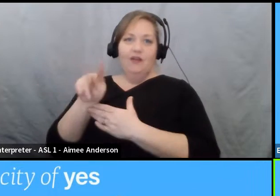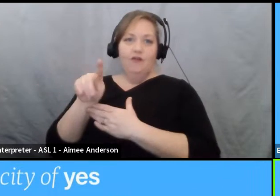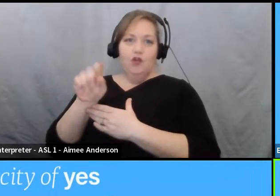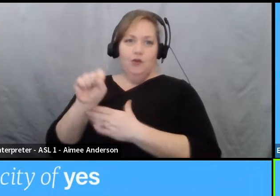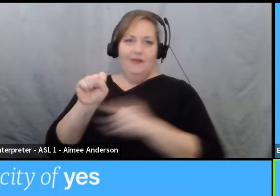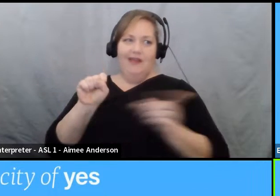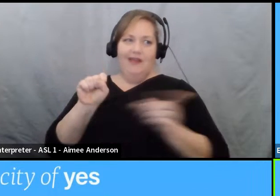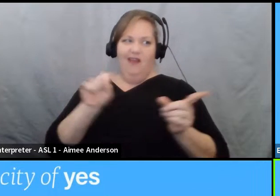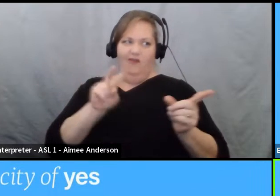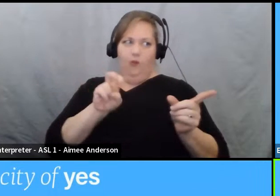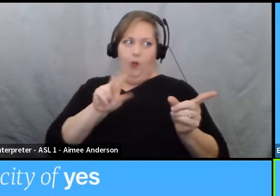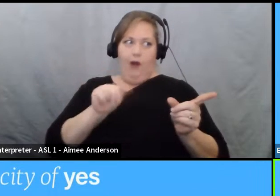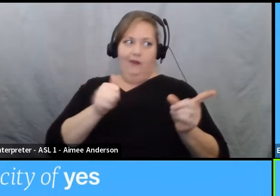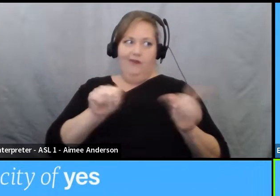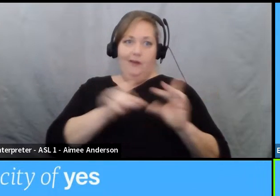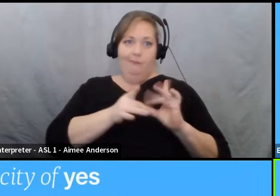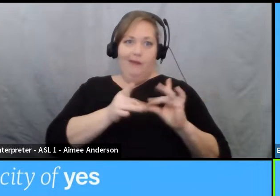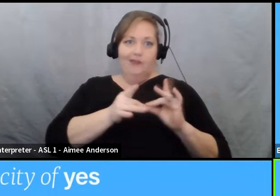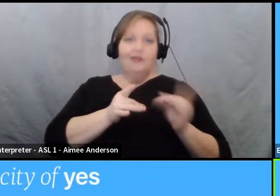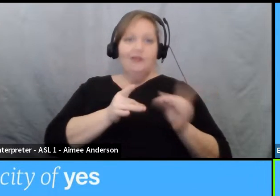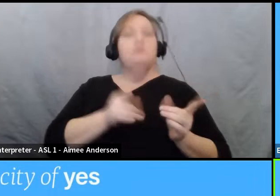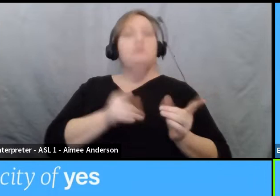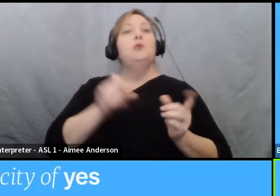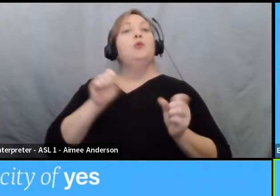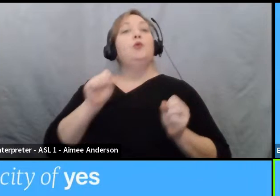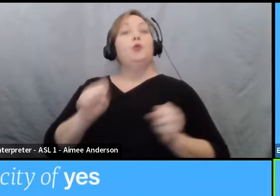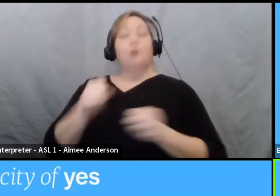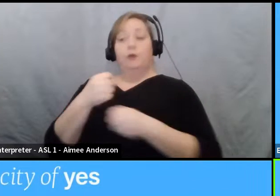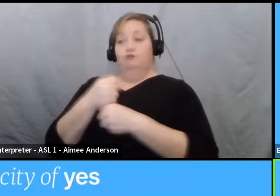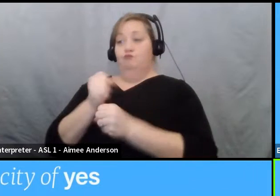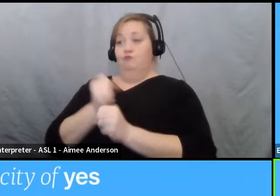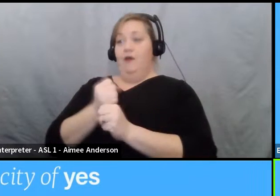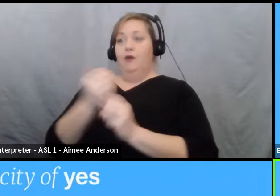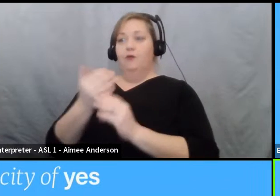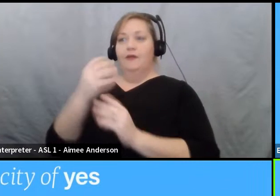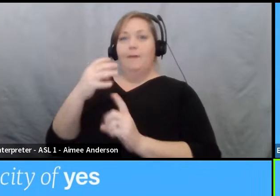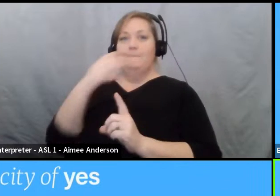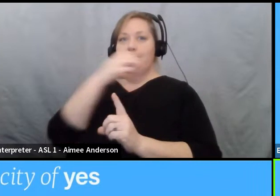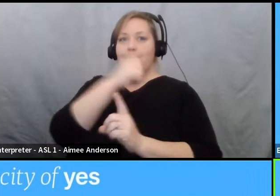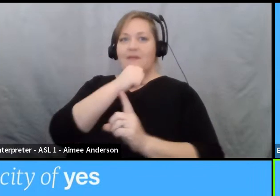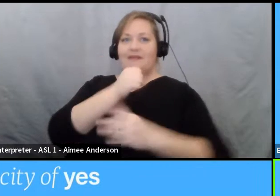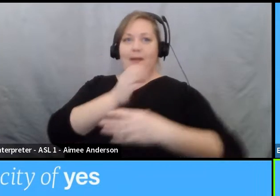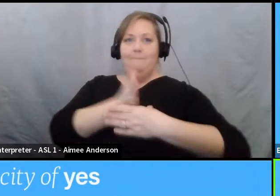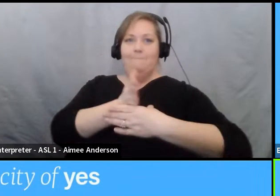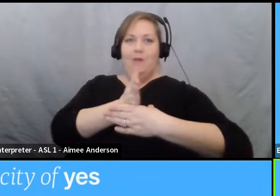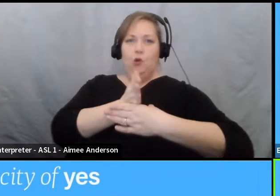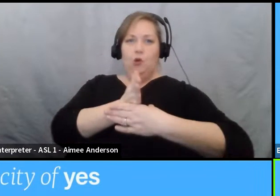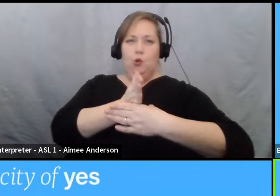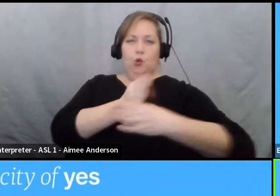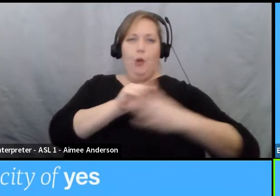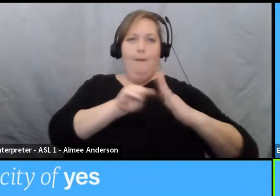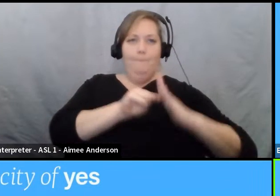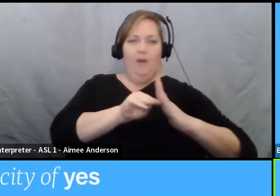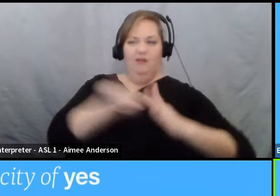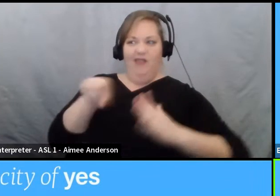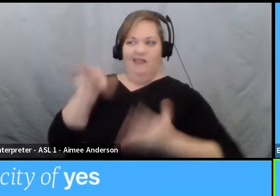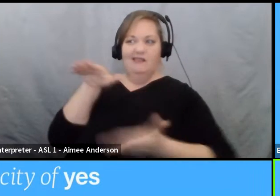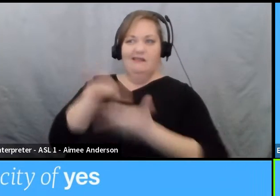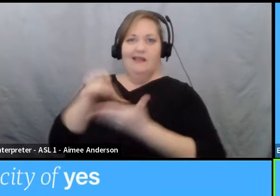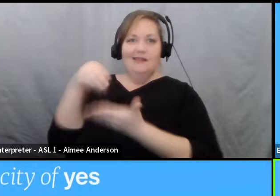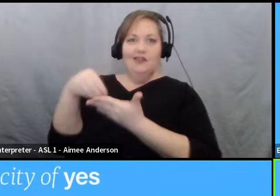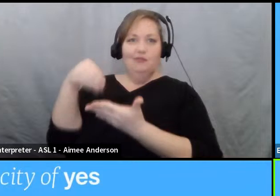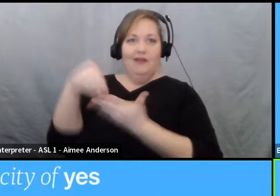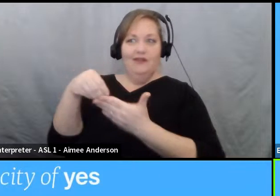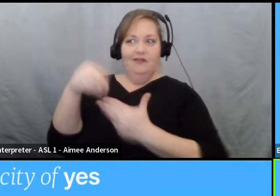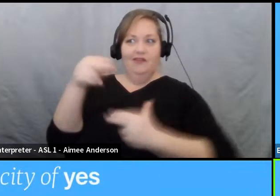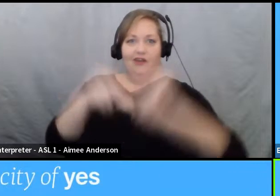Veronica mentioned that you can produce with a missing middle model that's less expensive to construct